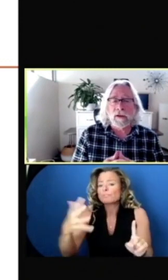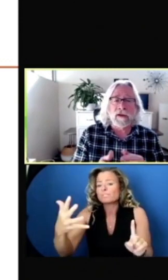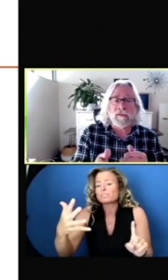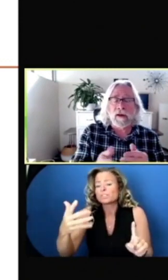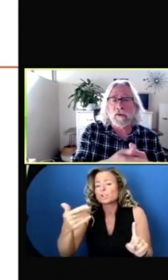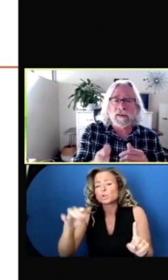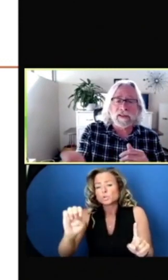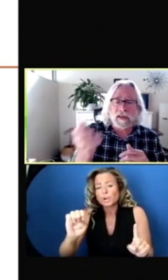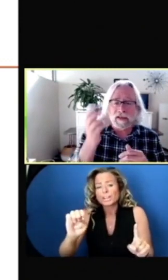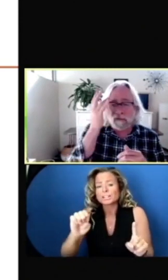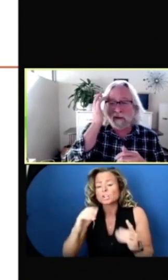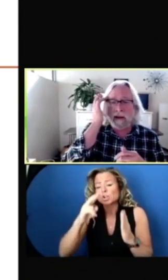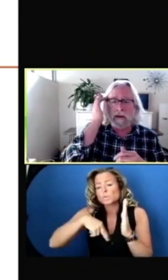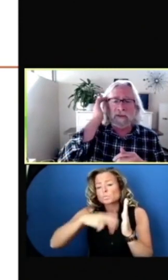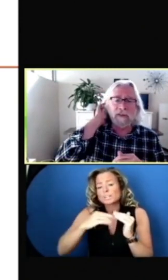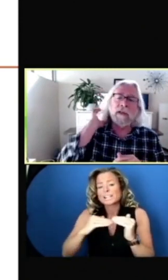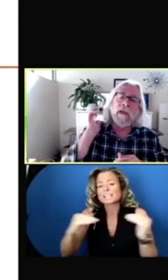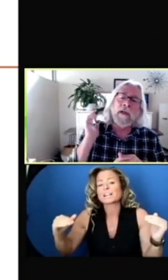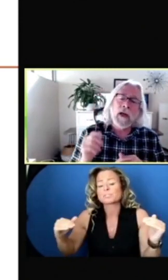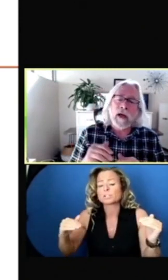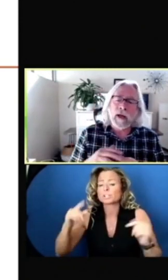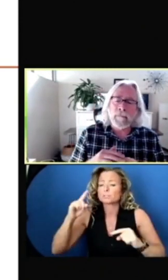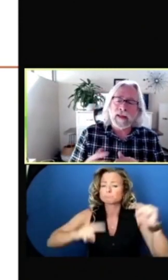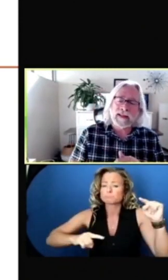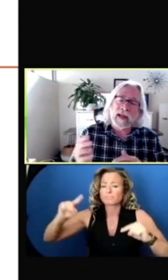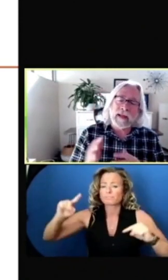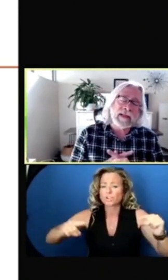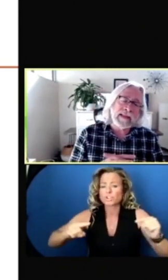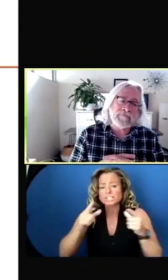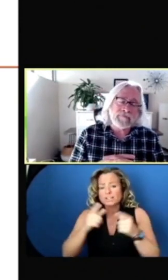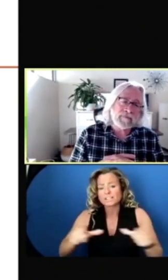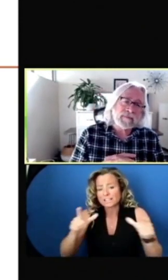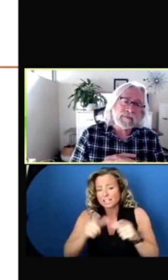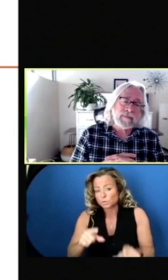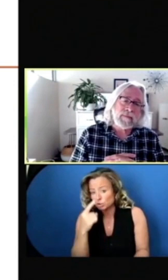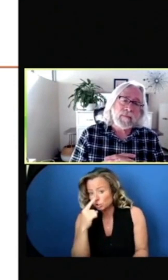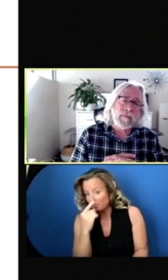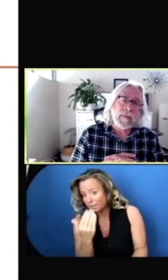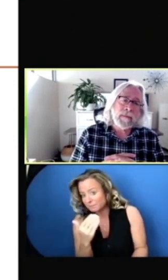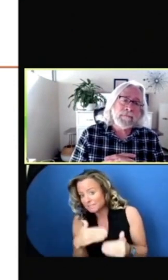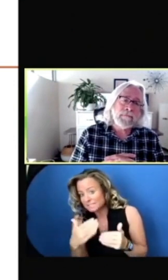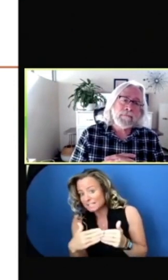a number of other ones in different languages. Next slide, please.